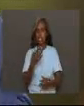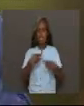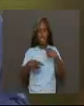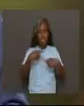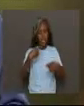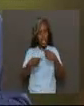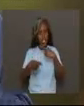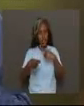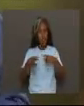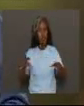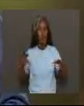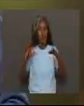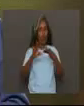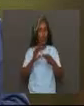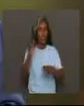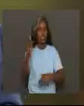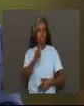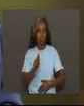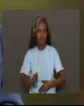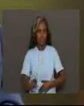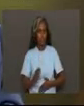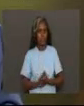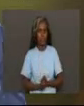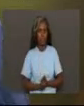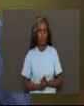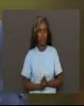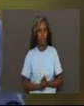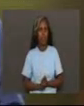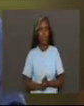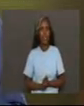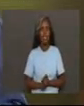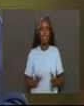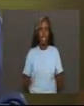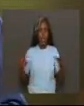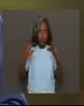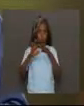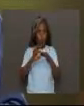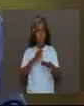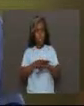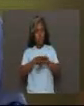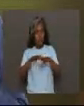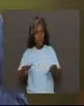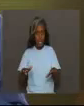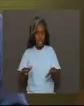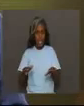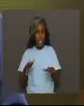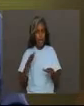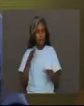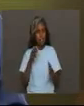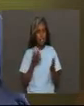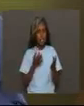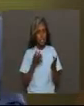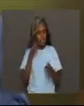relation to coordinate geometry. The coordinate plane can be